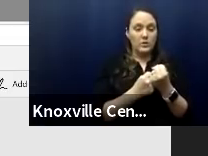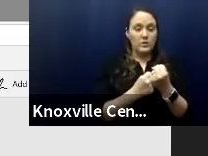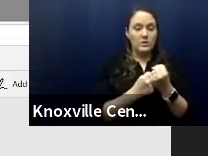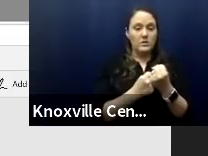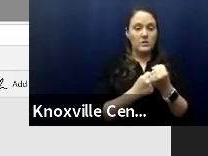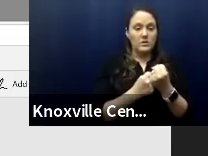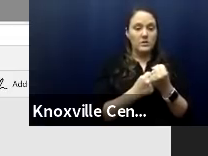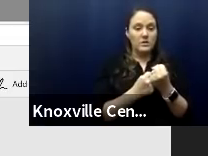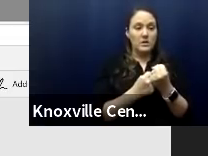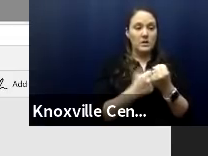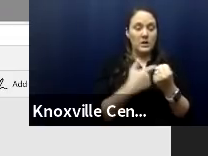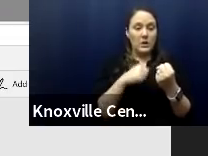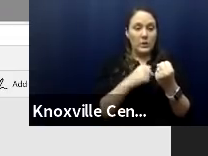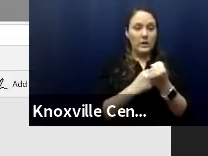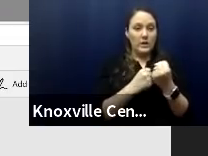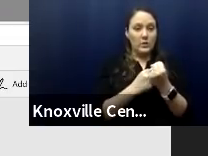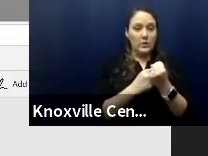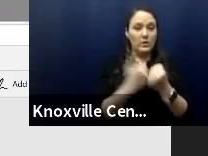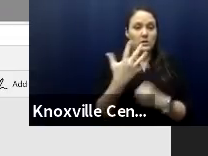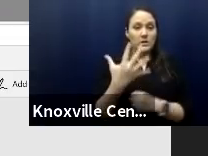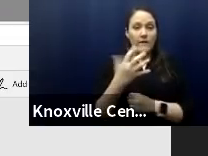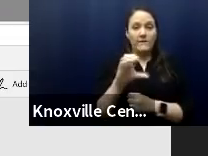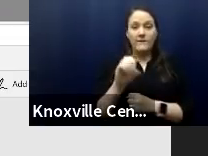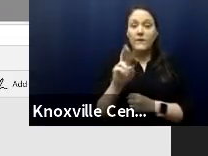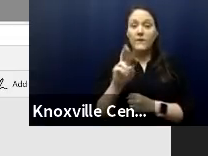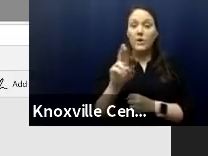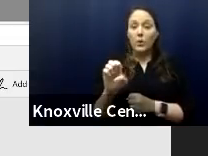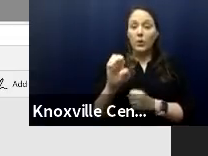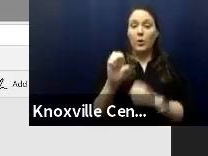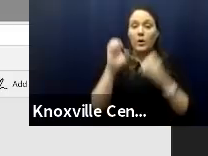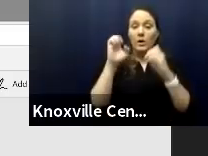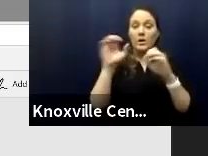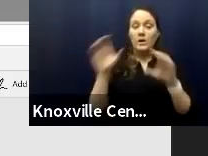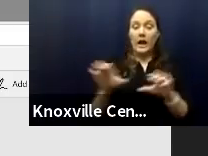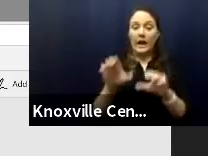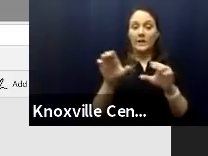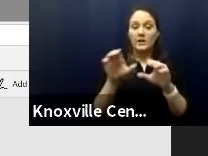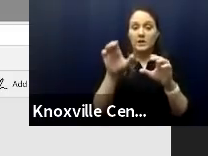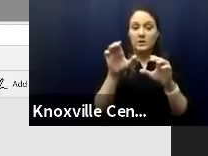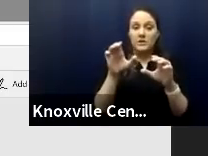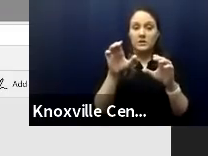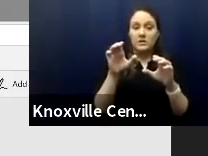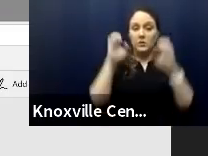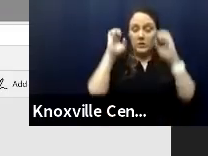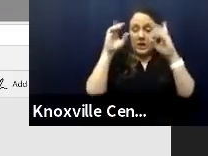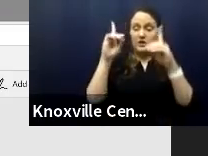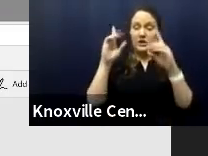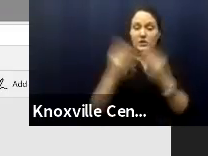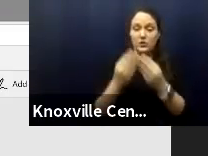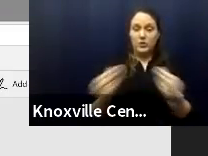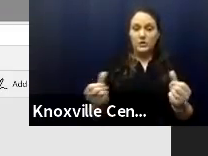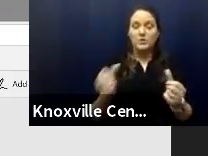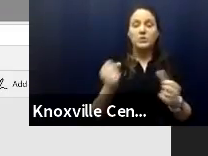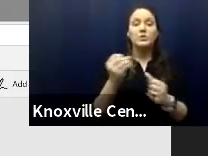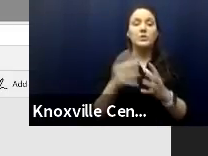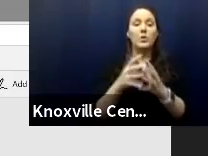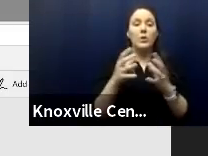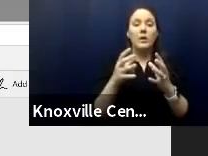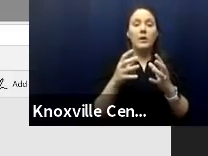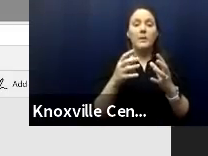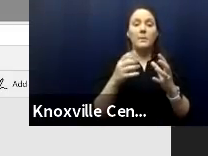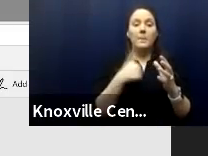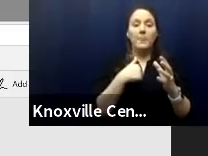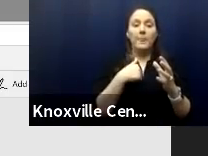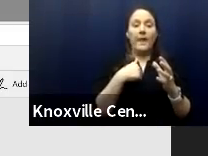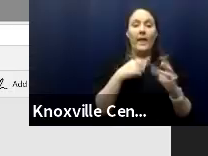we endorsed those 5 core actions. It was the education resolution. And so a lot of any action, this is the way I view it, is